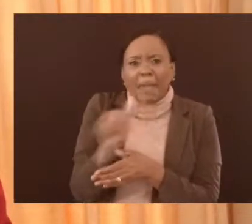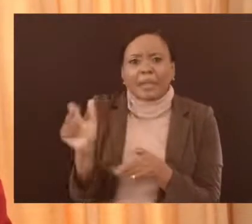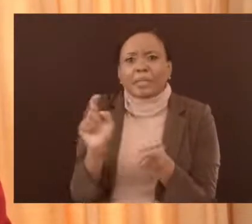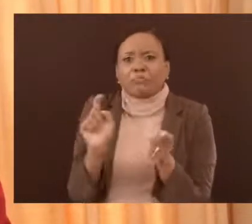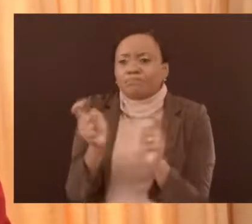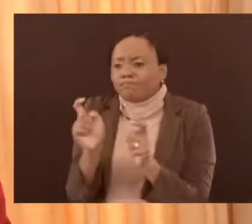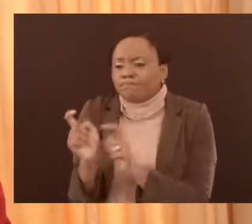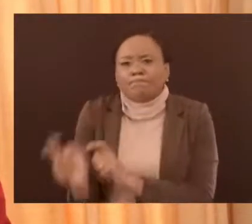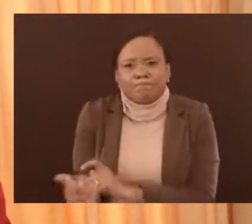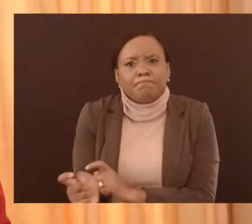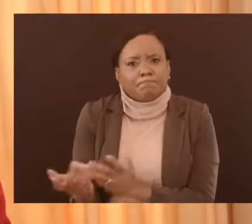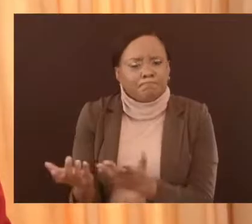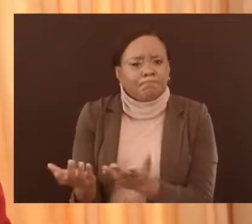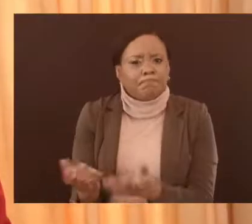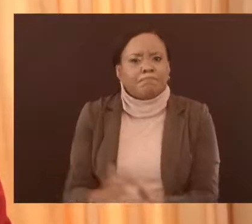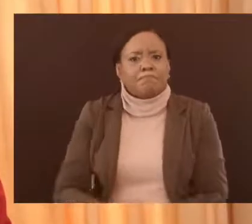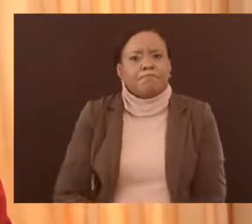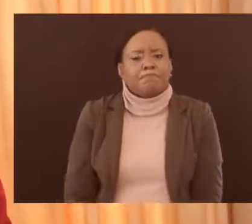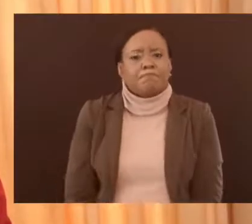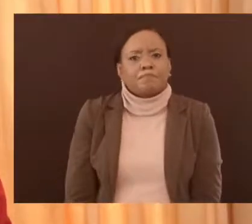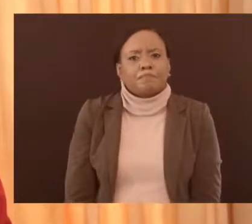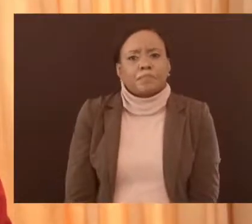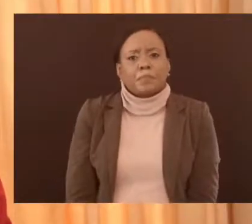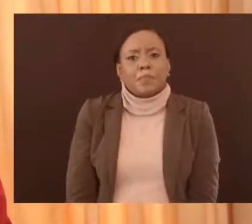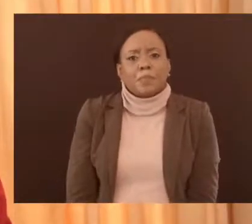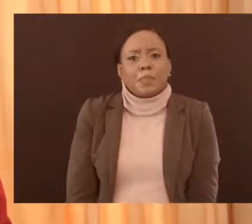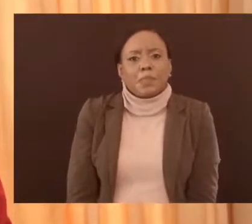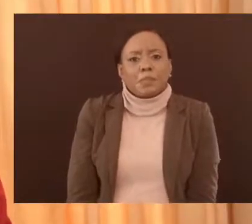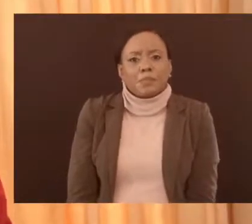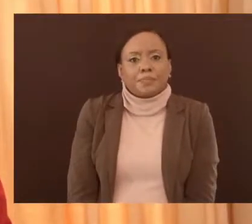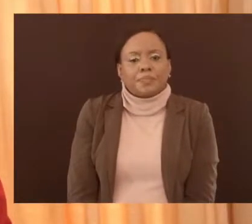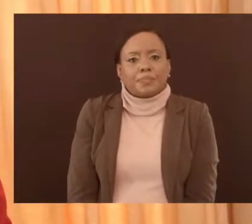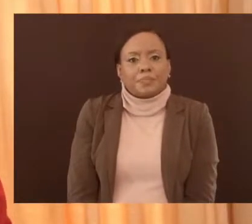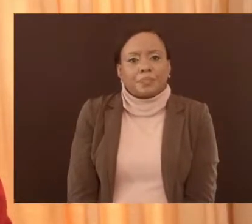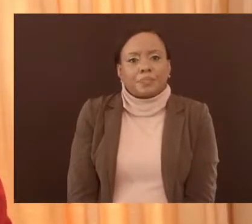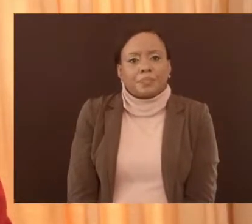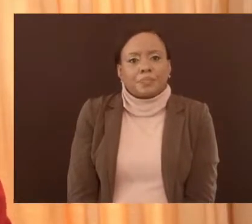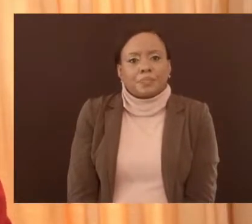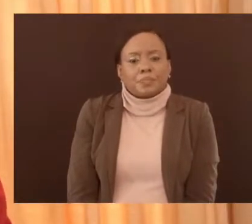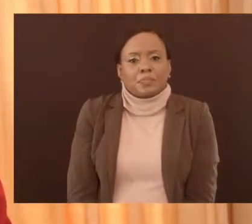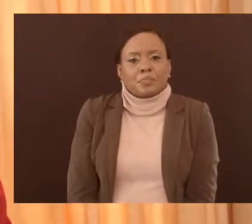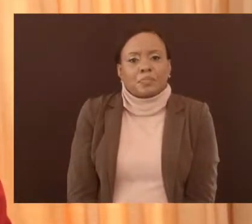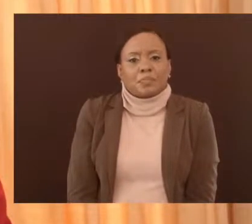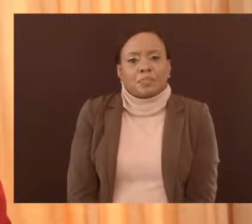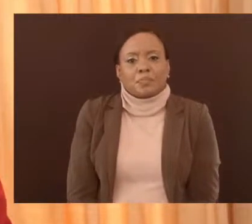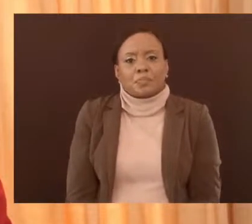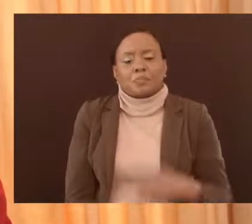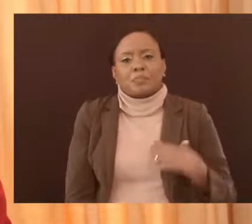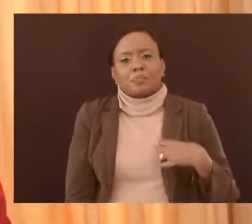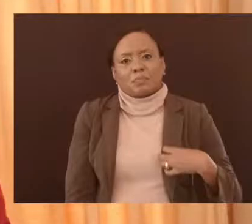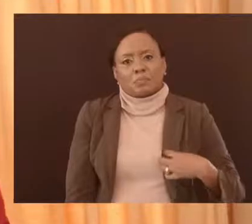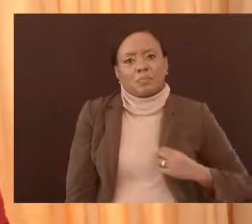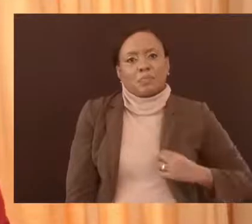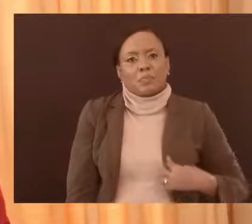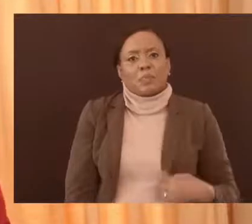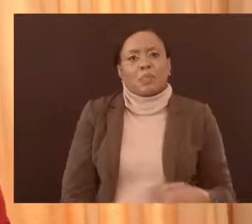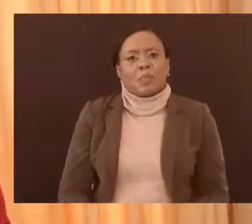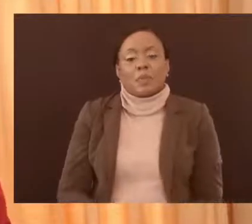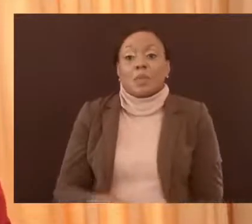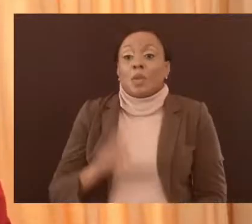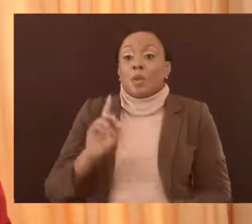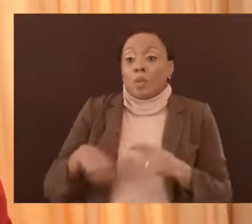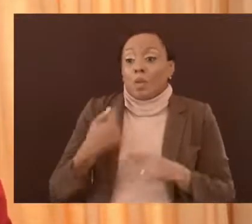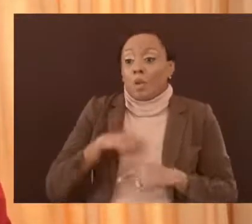in preparation for the examination. The mean when we did the national mean when we did the readiness assessment stood at